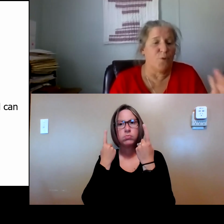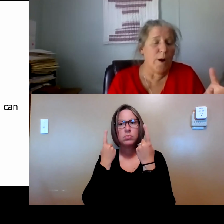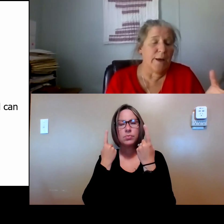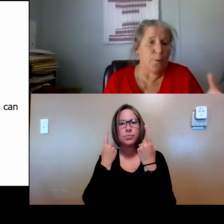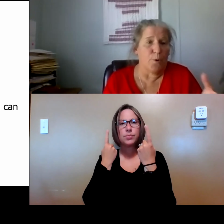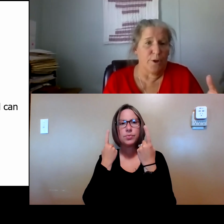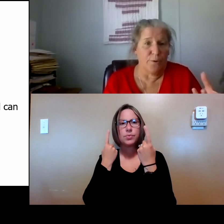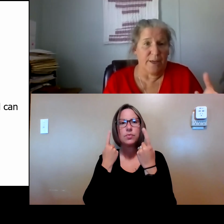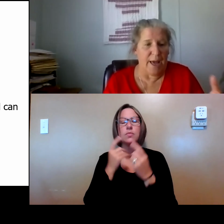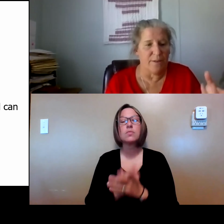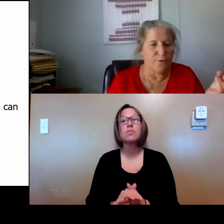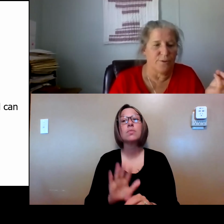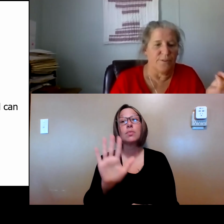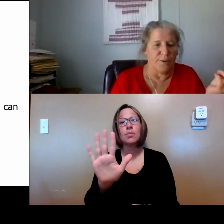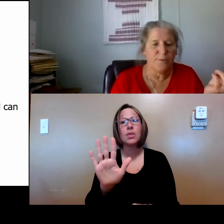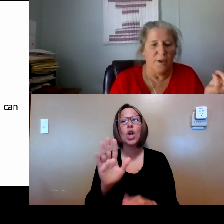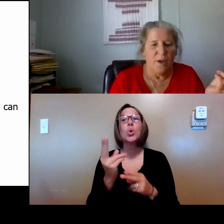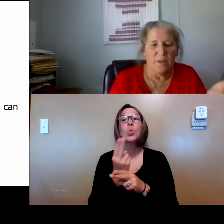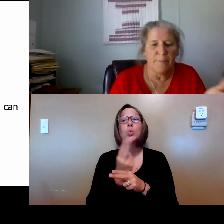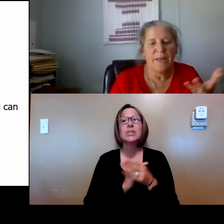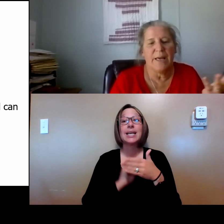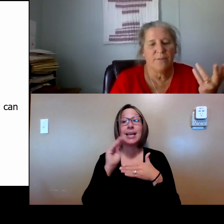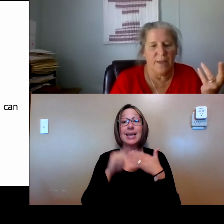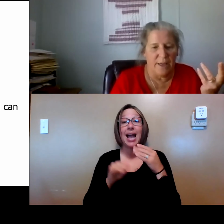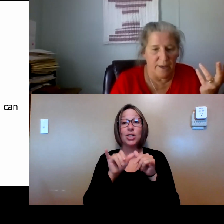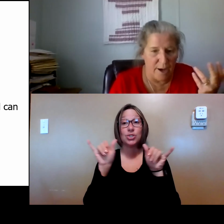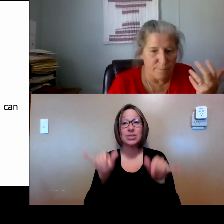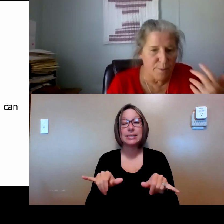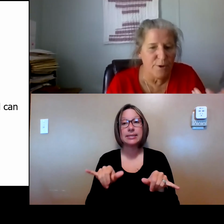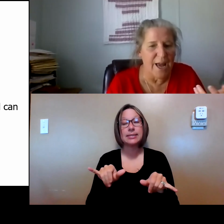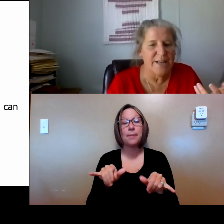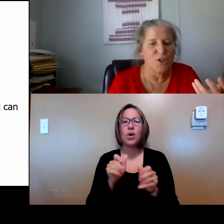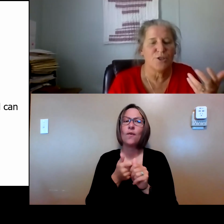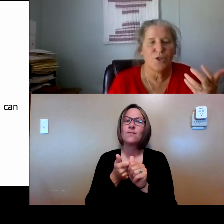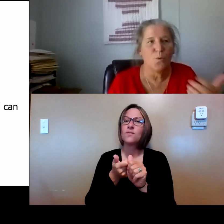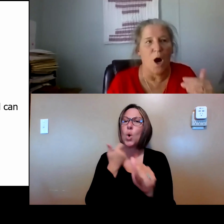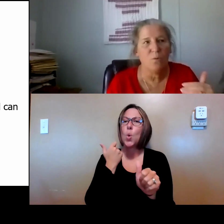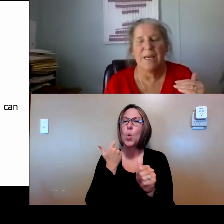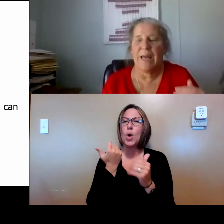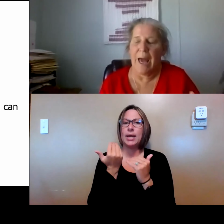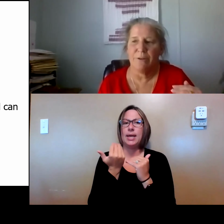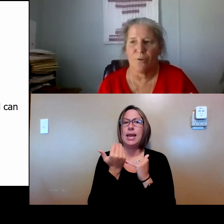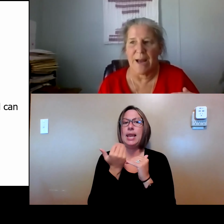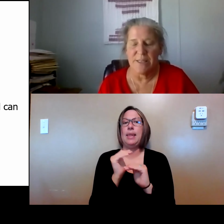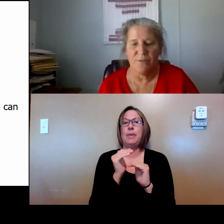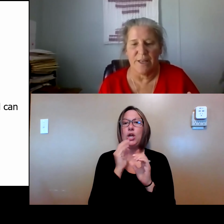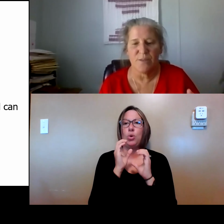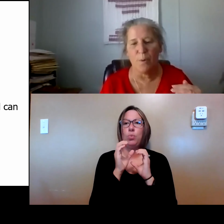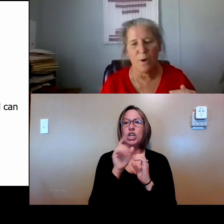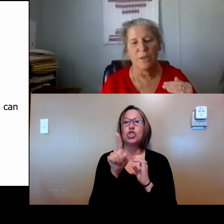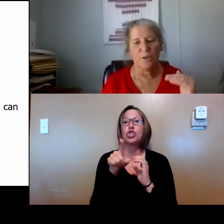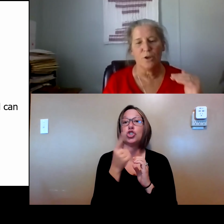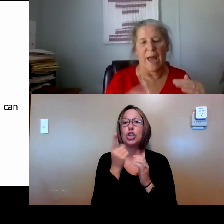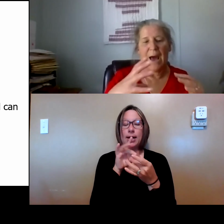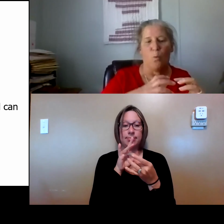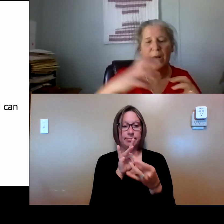is avoid, when we're using calendar systems, limiting the communication to only calendar activities. We